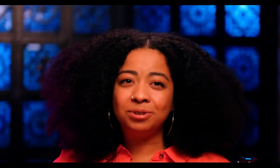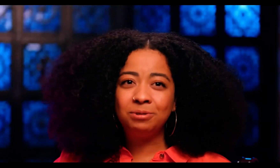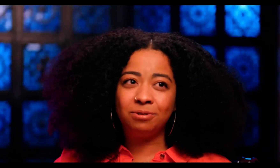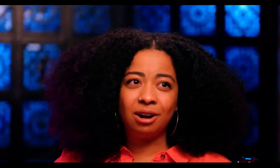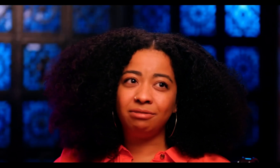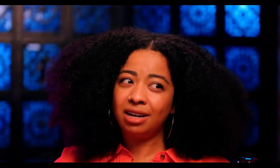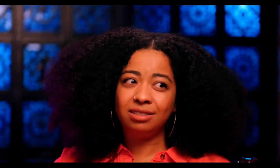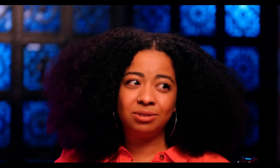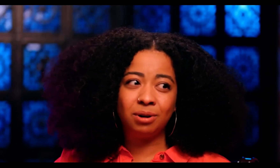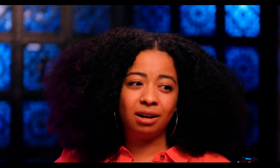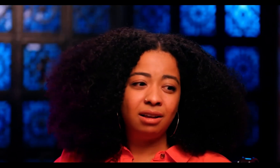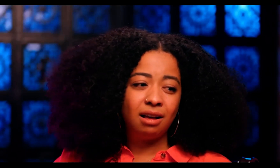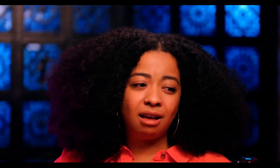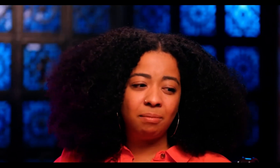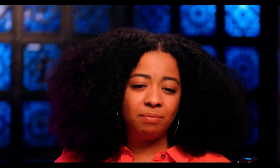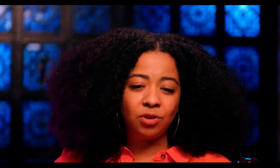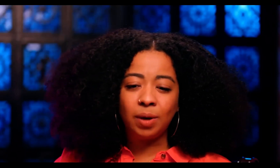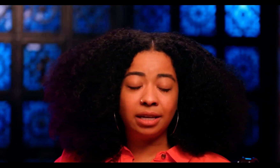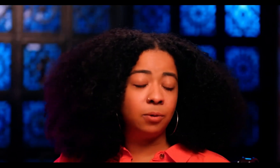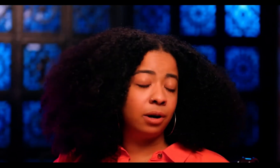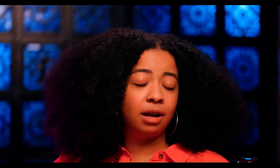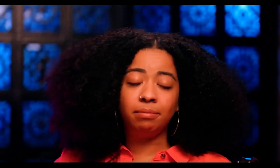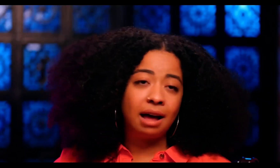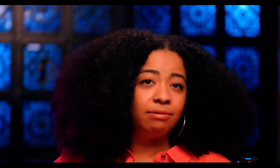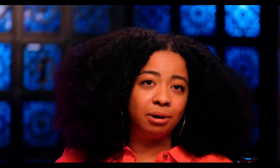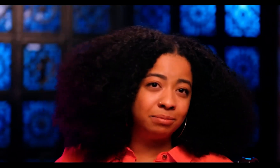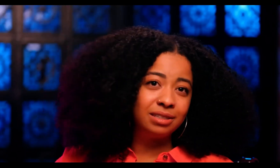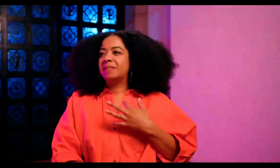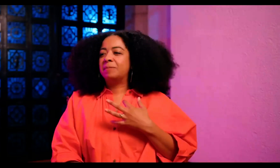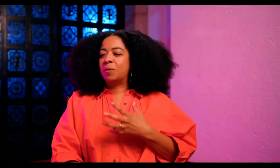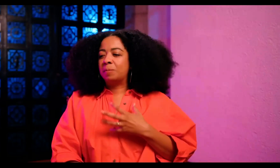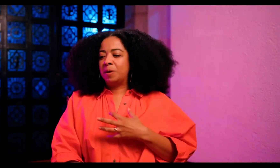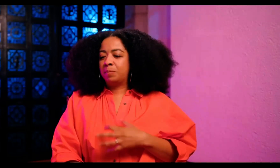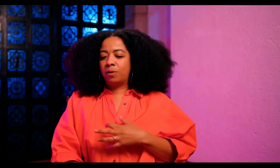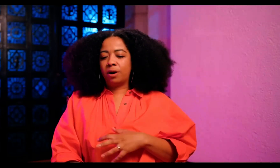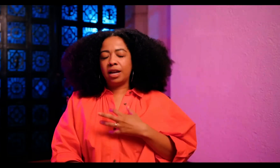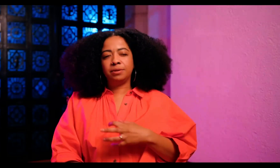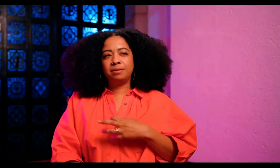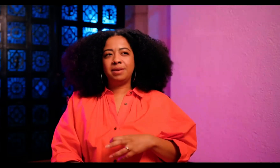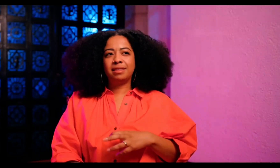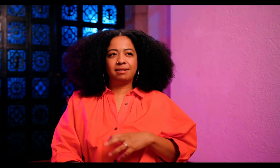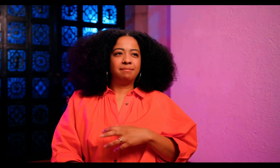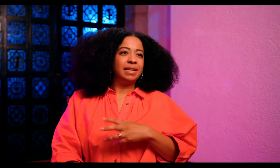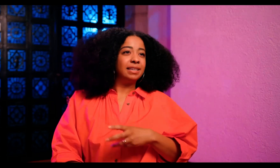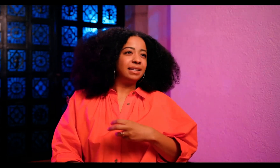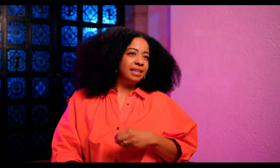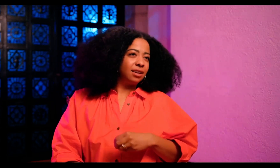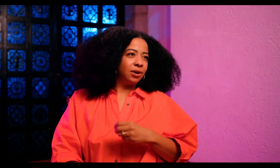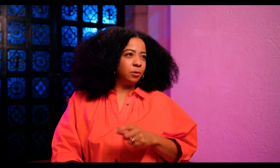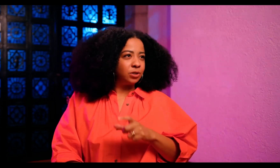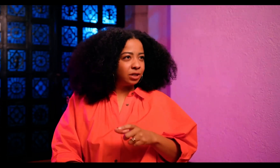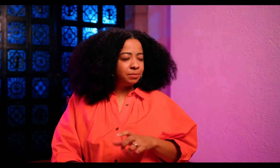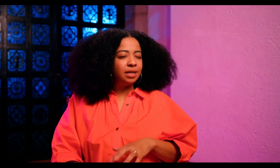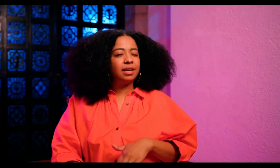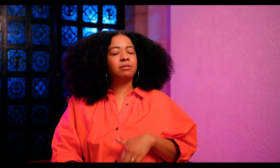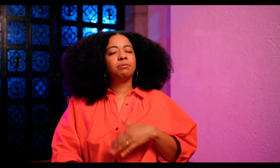also true for our friends who are doing gig work on platforms. The more people are able to meet their basic needs on their